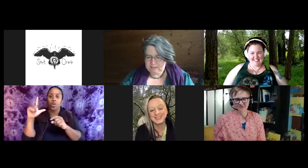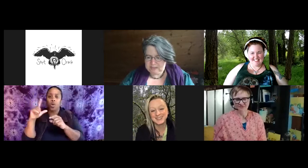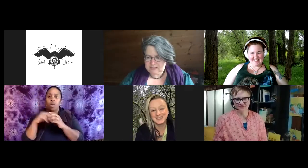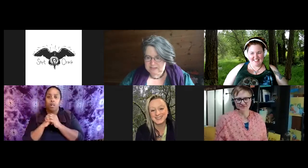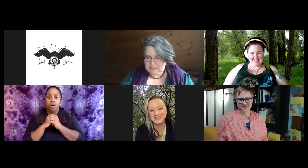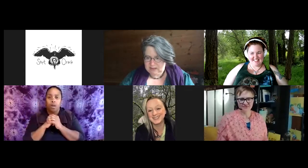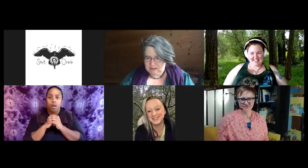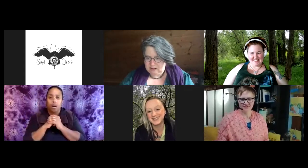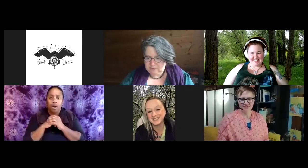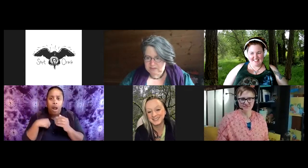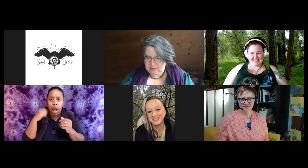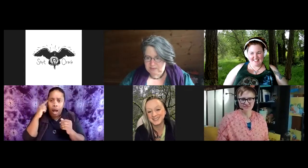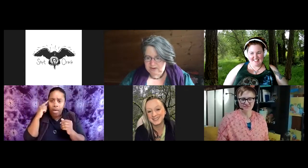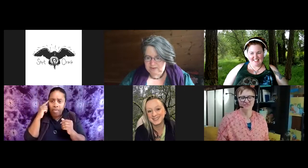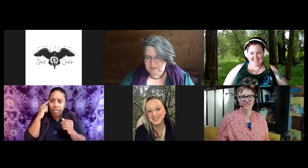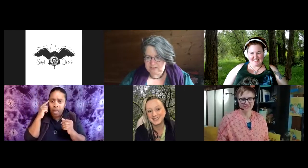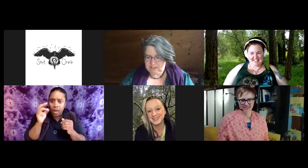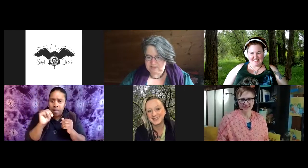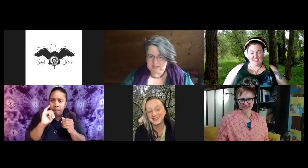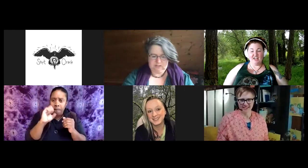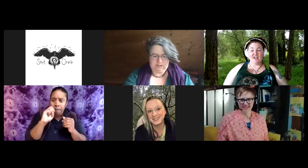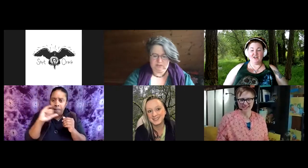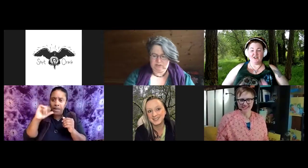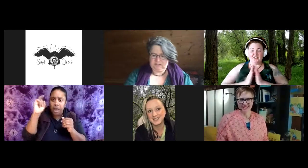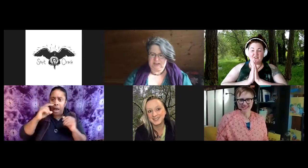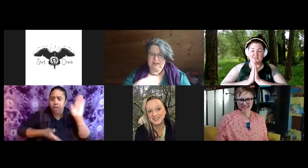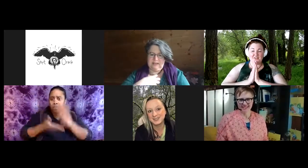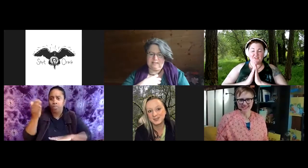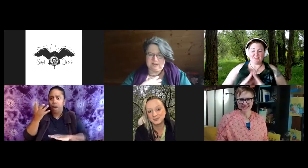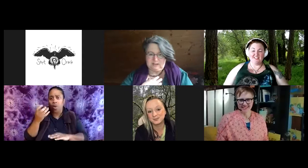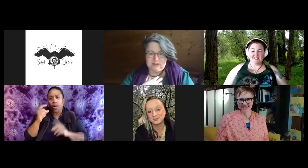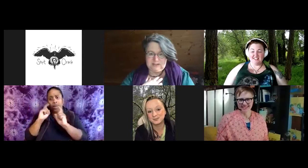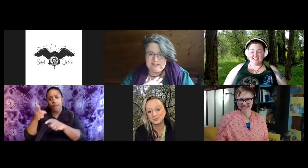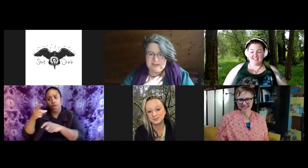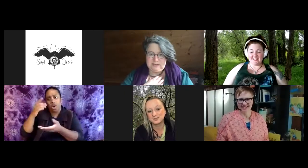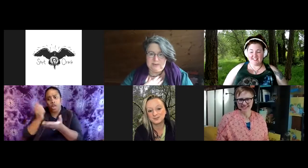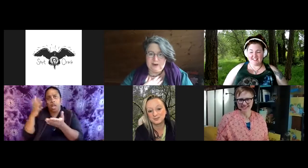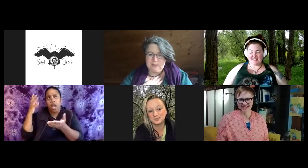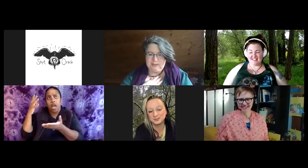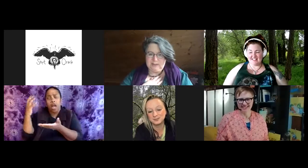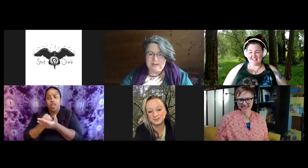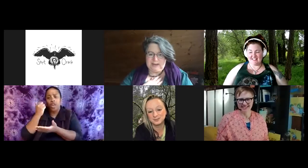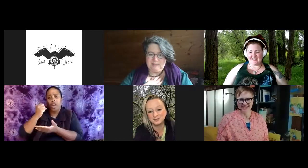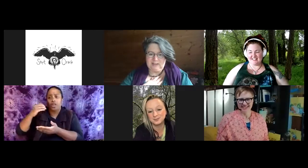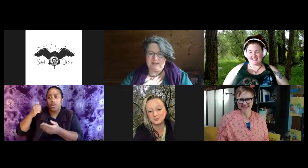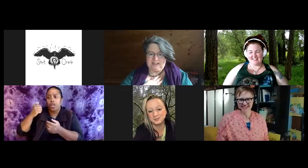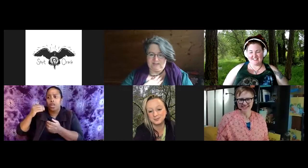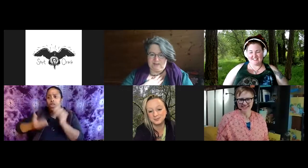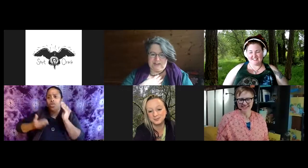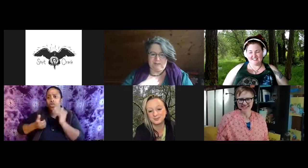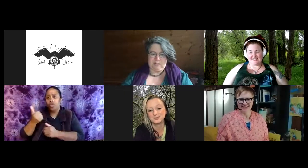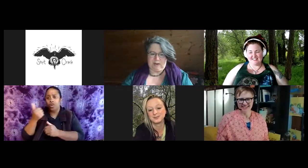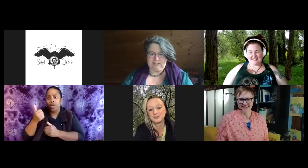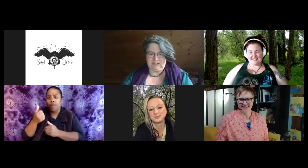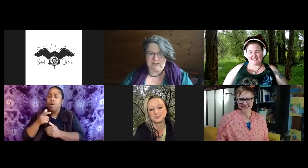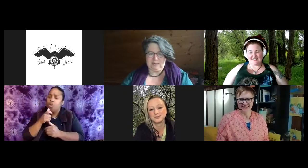think Missy's got to take off, so I want to give her a chance to introduce herself again. So yeah, just go ahead, say who you are, what you do, and give us your contact info in